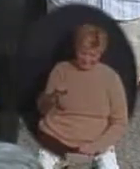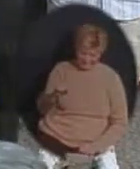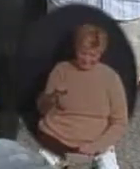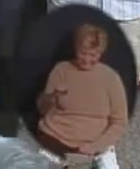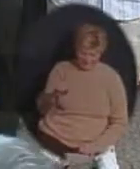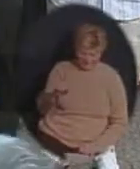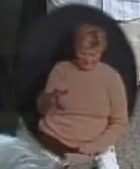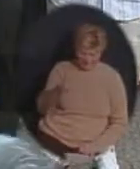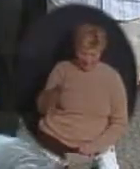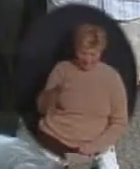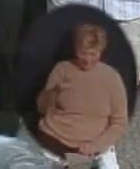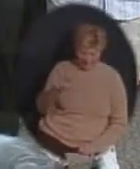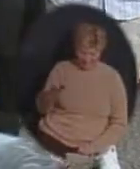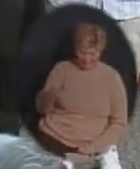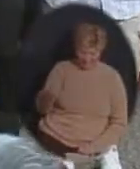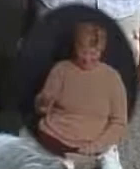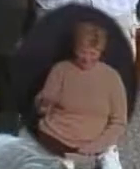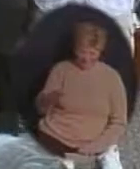applause.